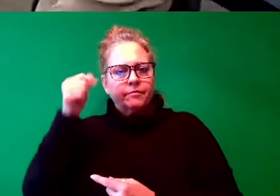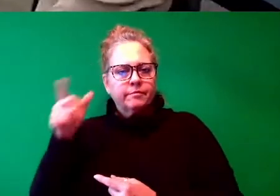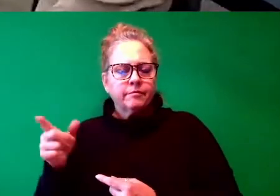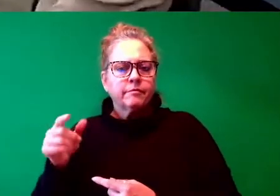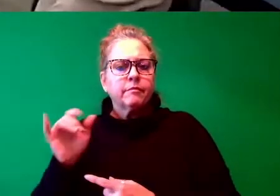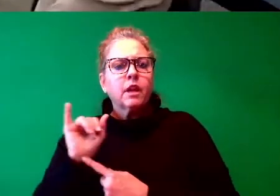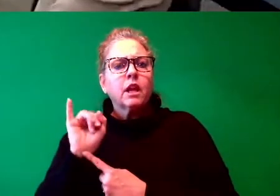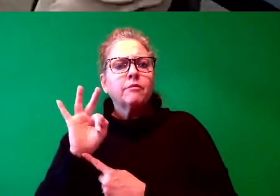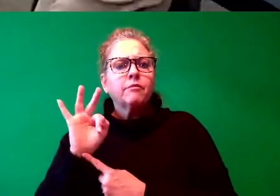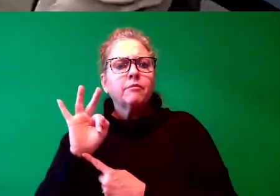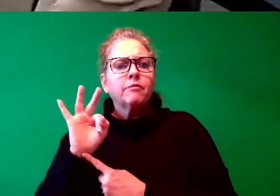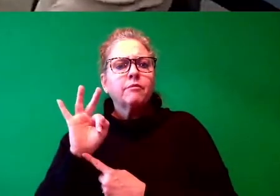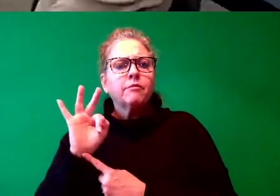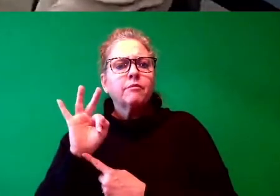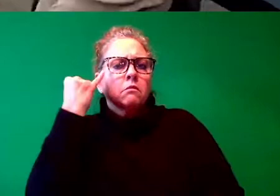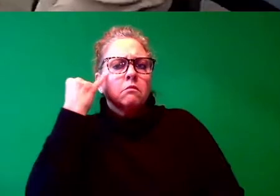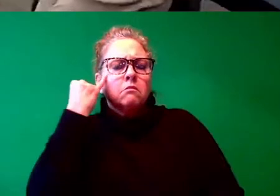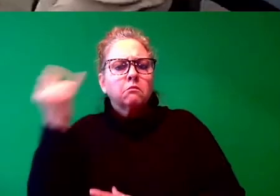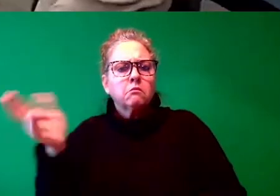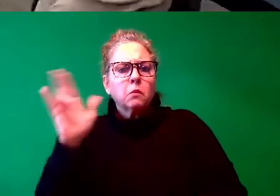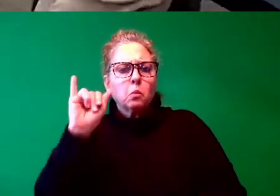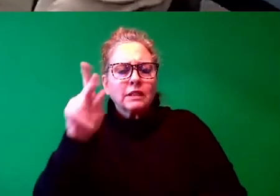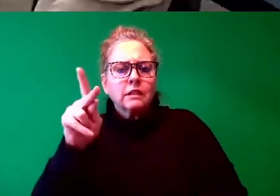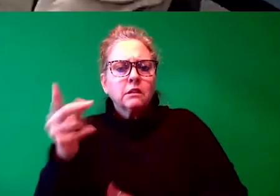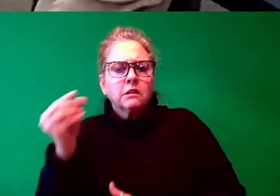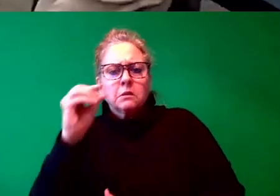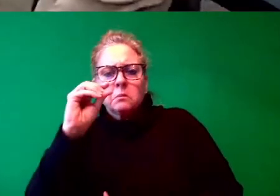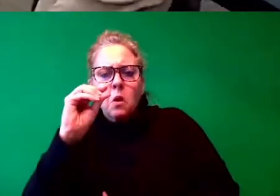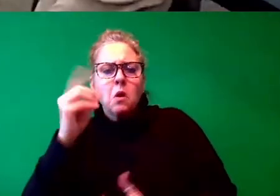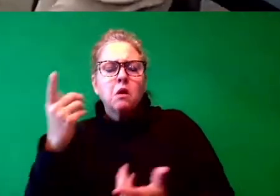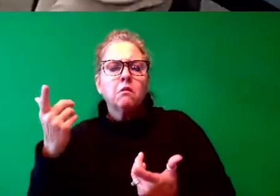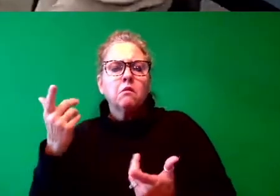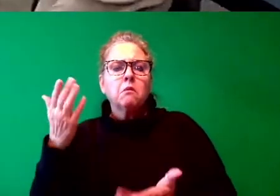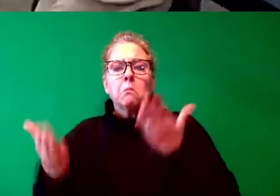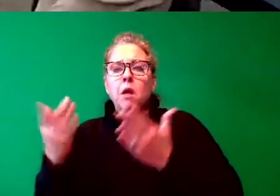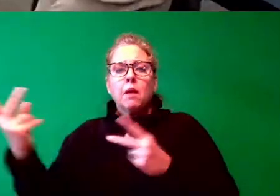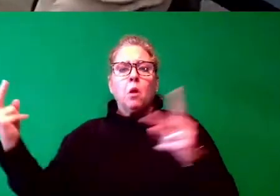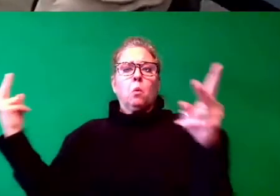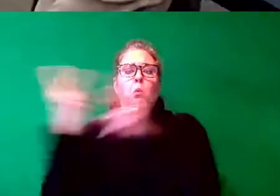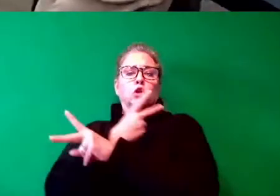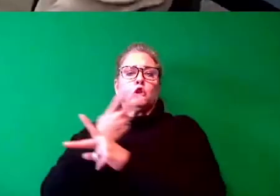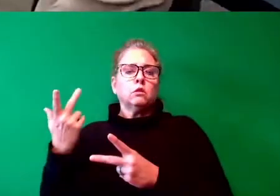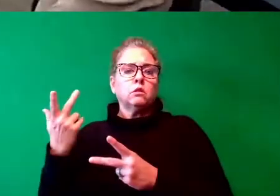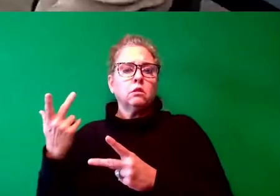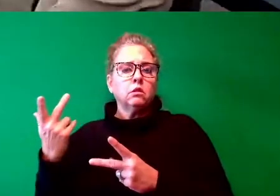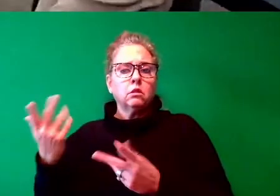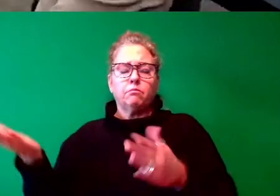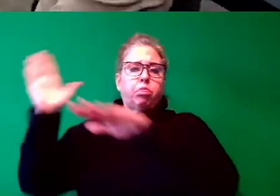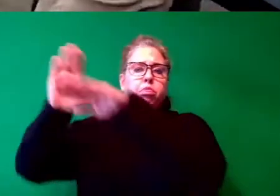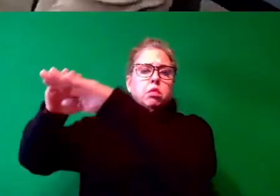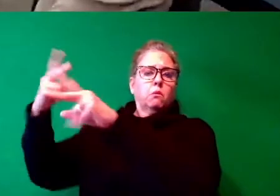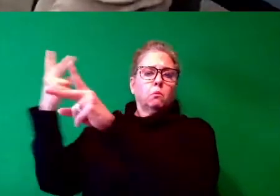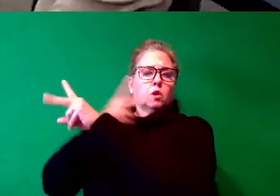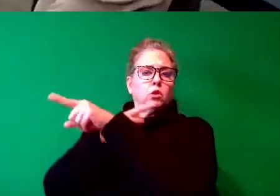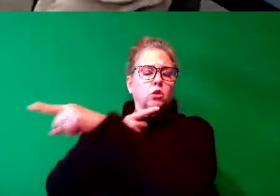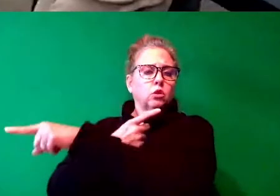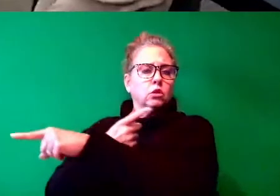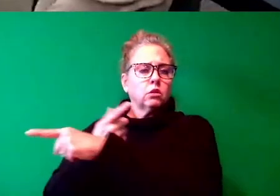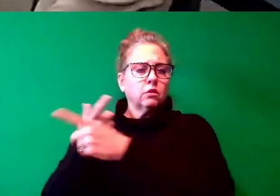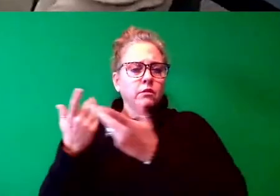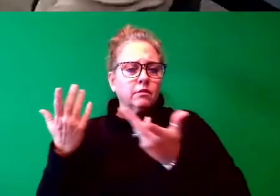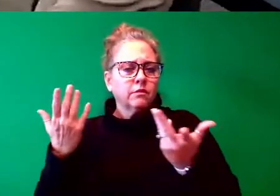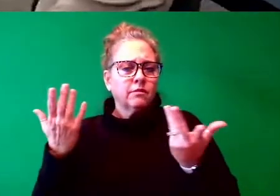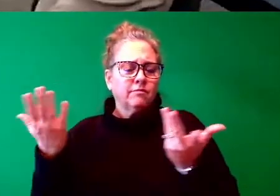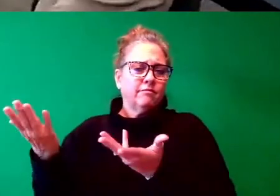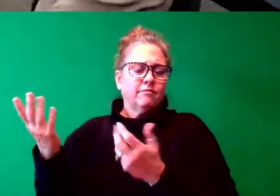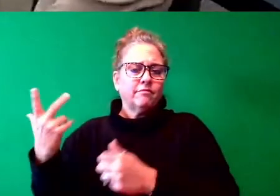even a slight risk that this may raise the possibility of that, for me, it may not be something I want to do. I've had the shots, so I'm